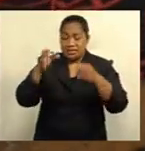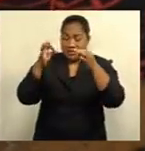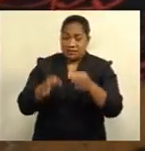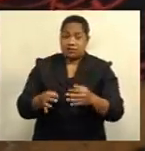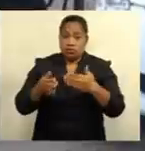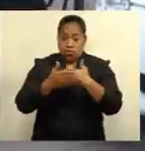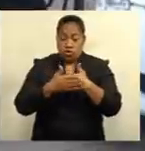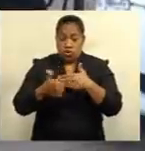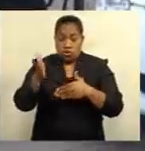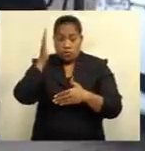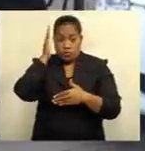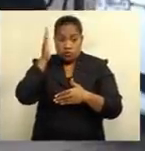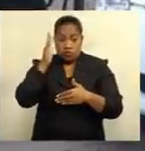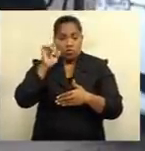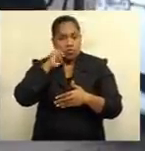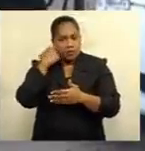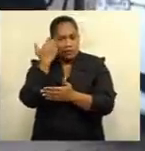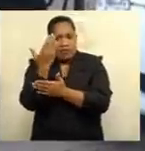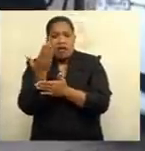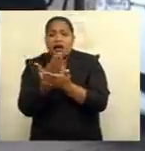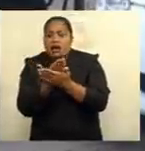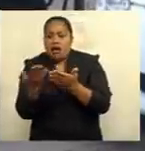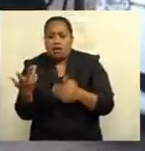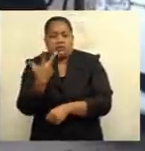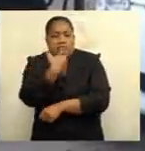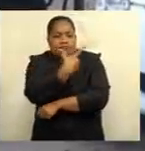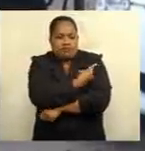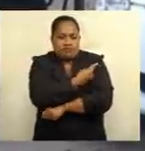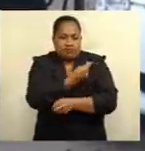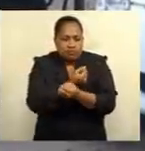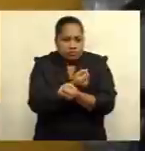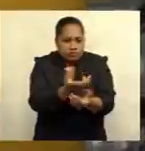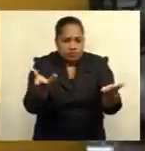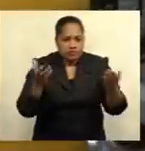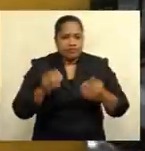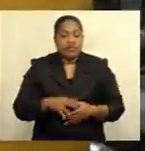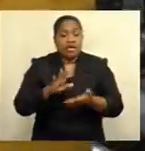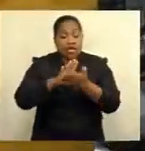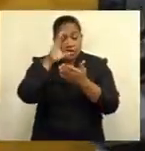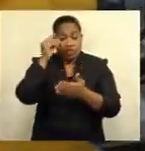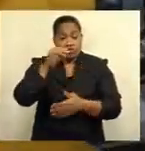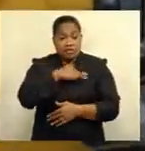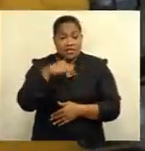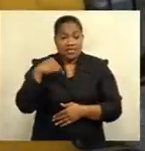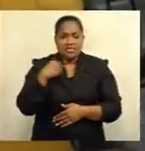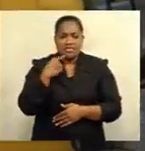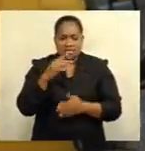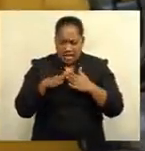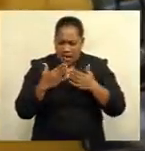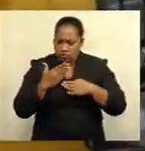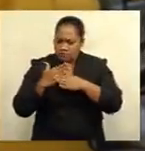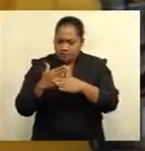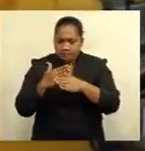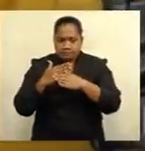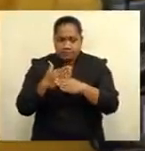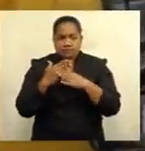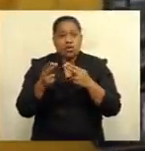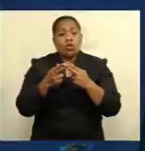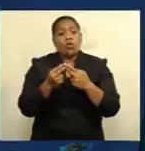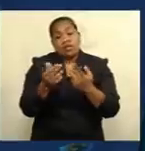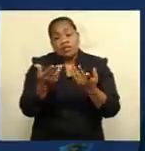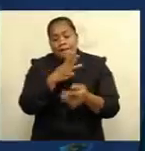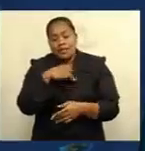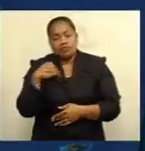contingent on how well this vaccination phase rolls out. Education Minister Premila Kumar says they are working closely with the Ministry of